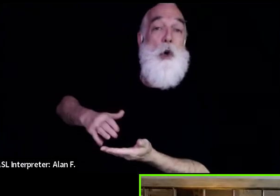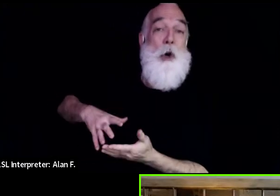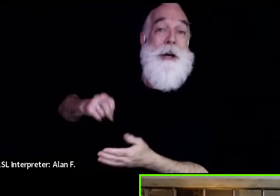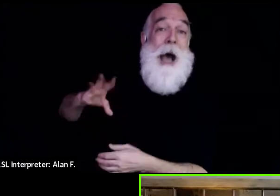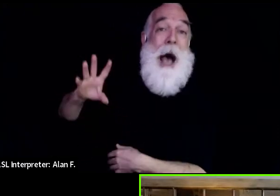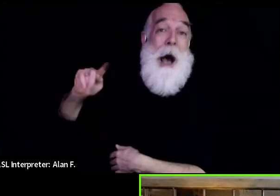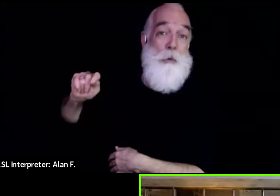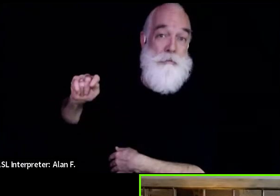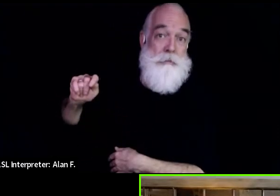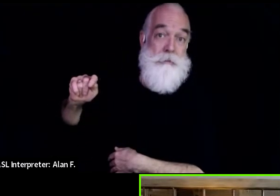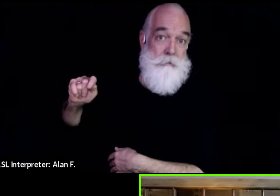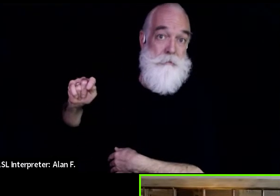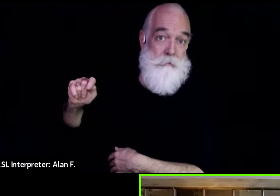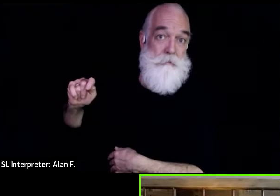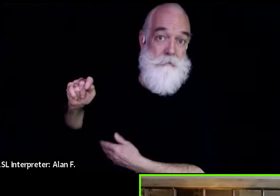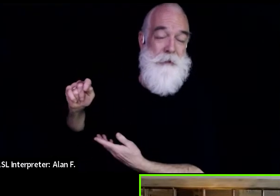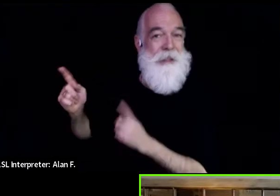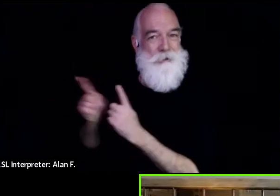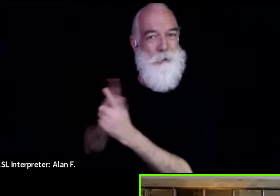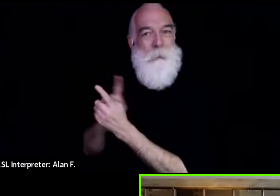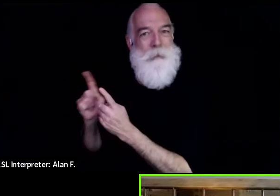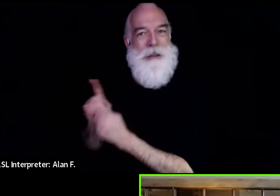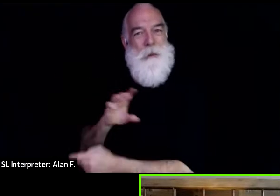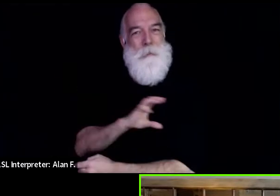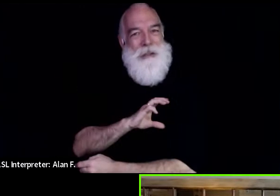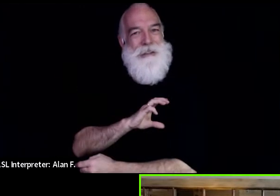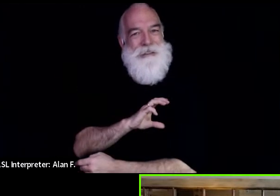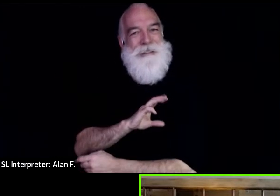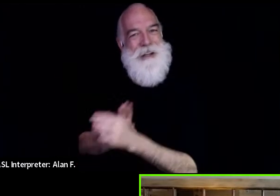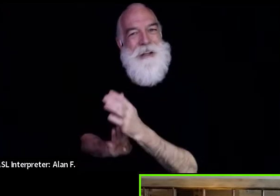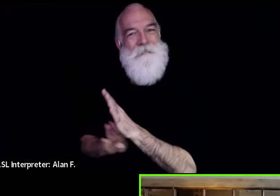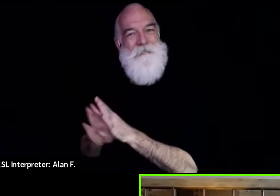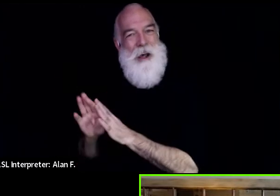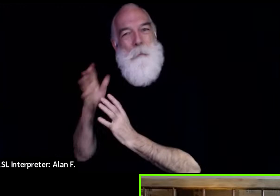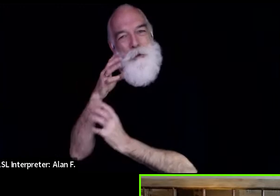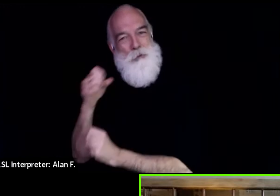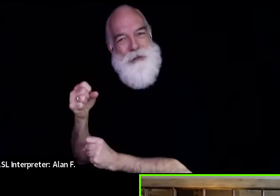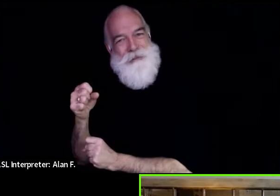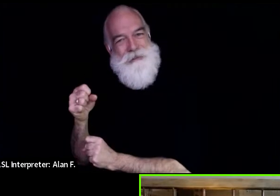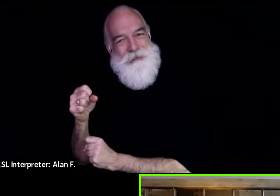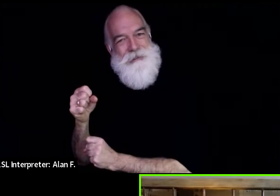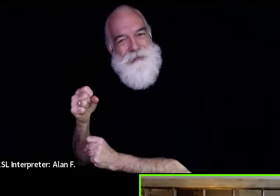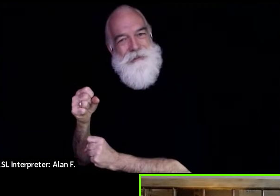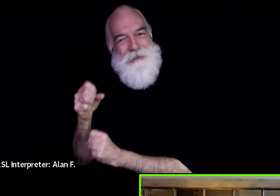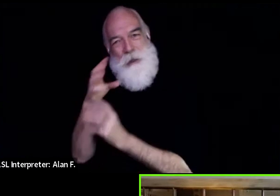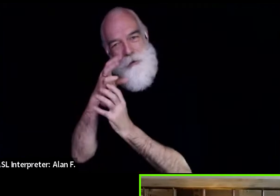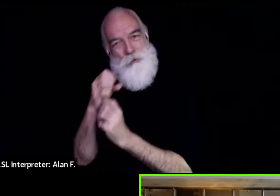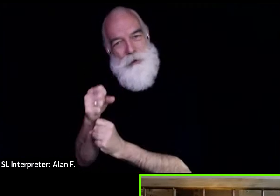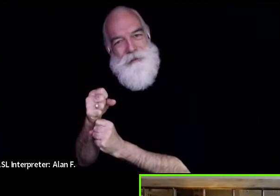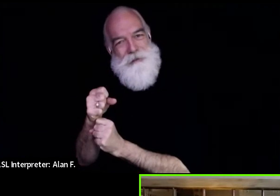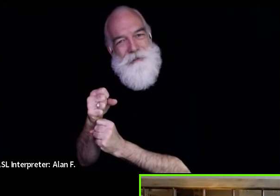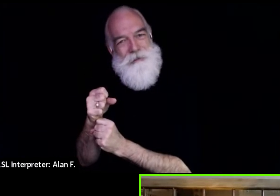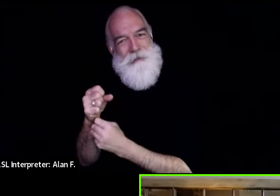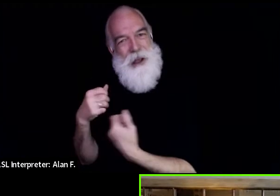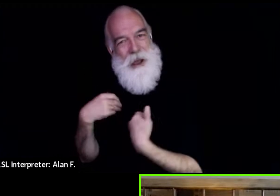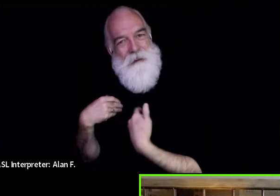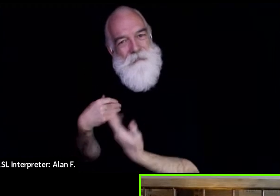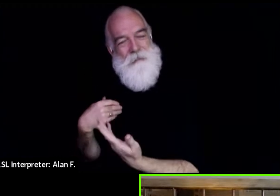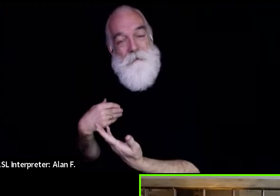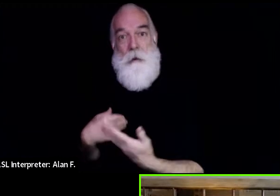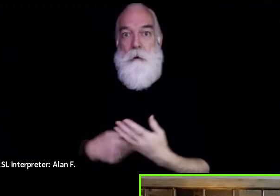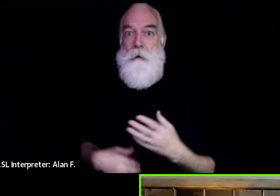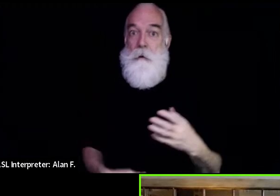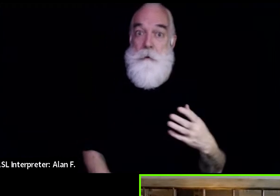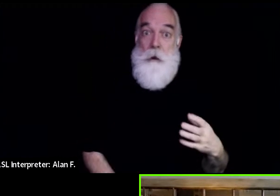establishment of trust. So African Americans want safe encounters. Police officers want